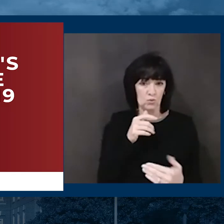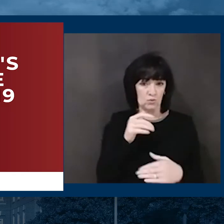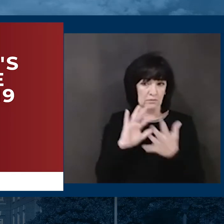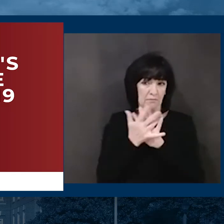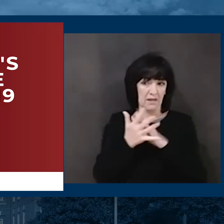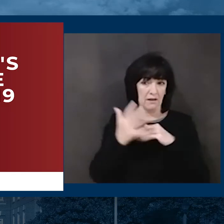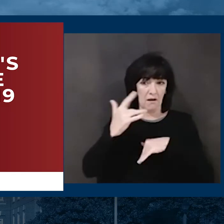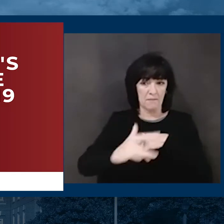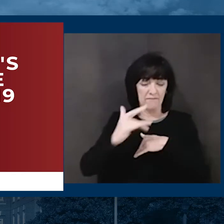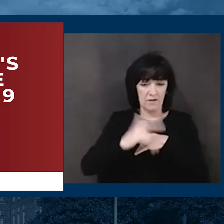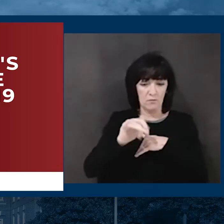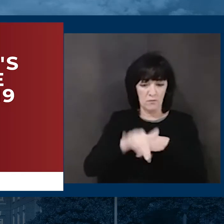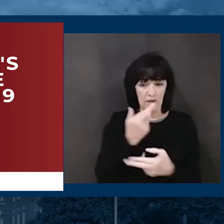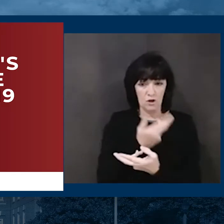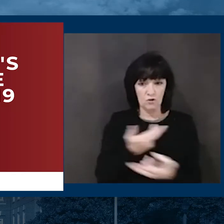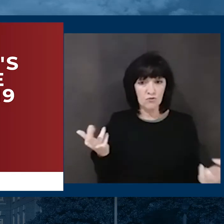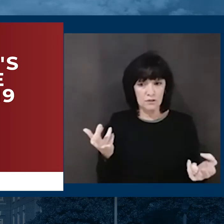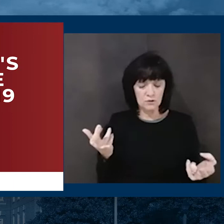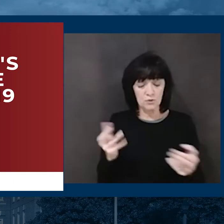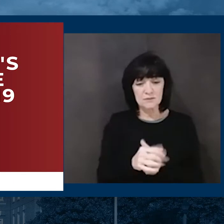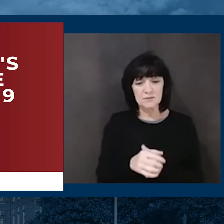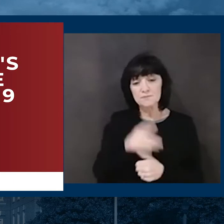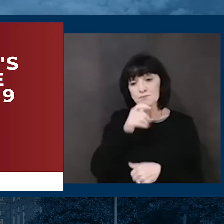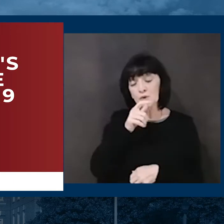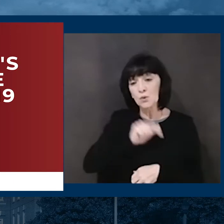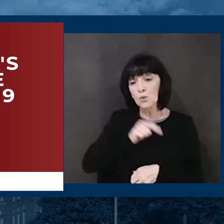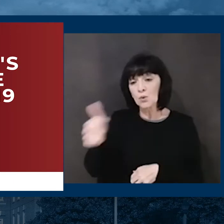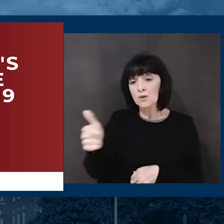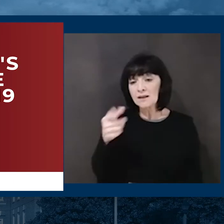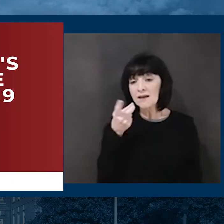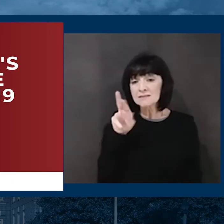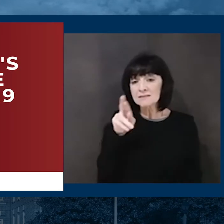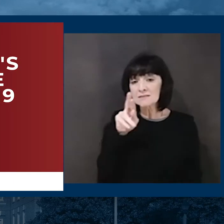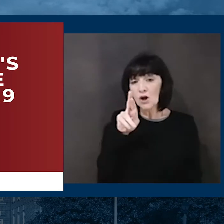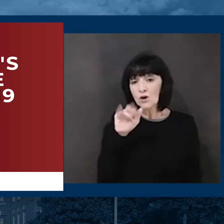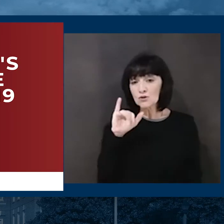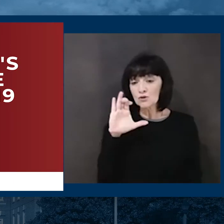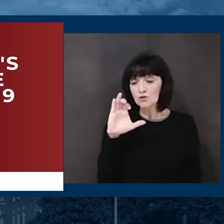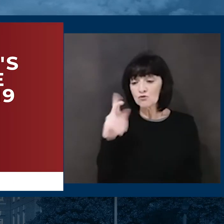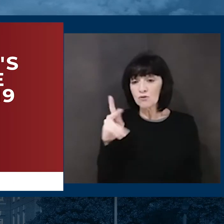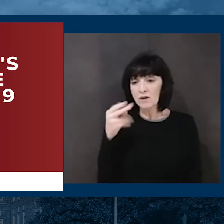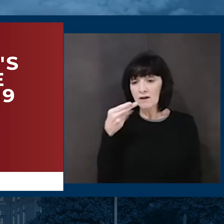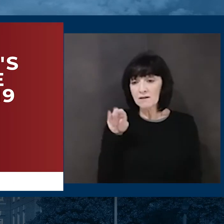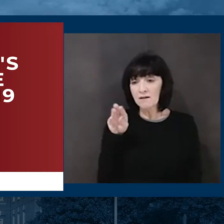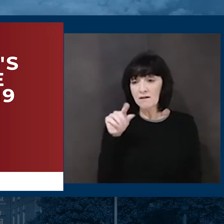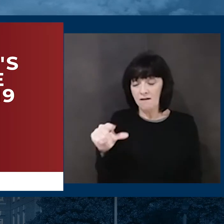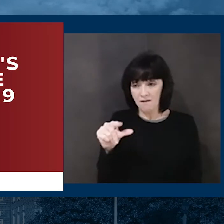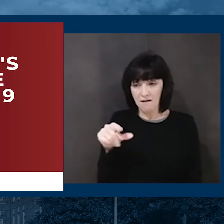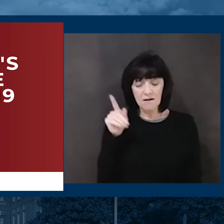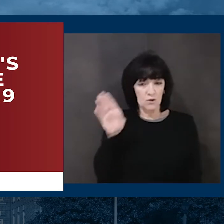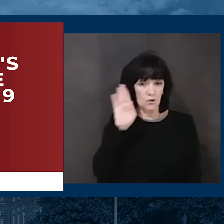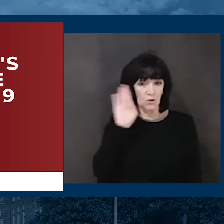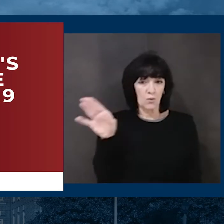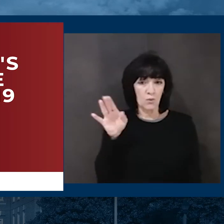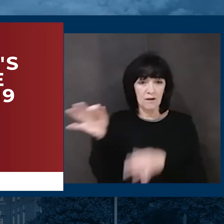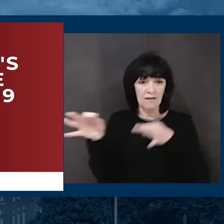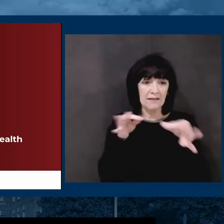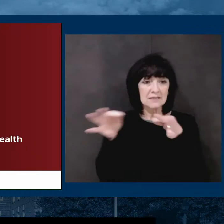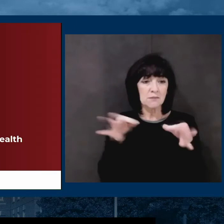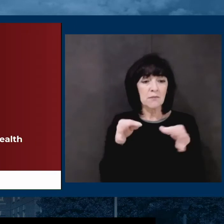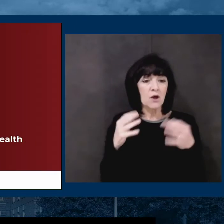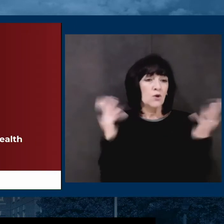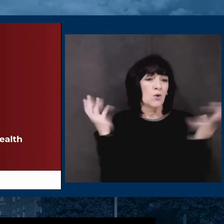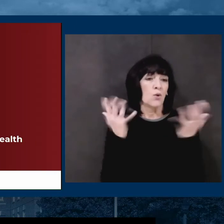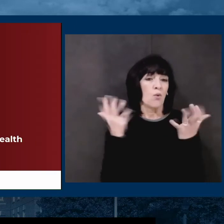testing resources. Next up is Dr. Rick Hong, who's going to talk about help being on the way, the cavalry on